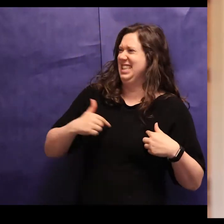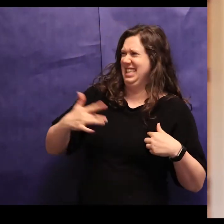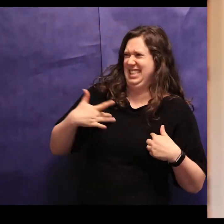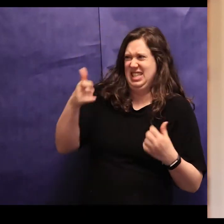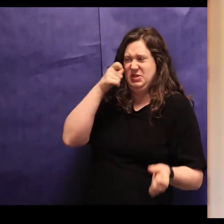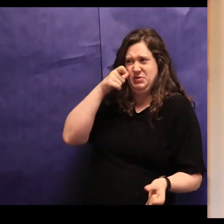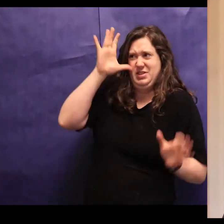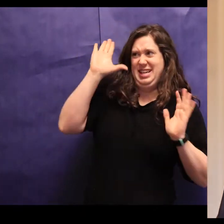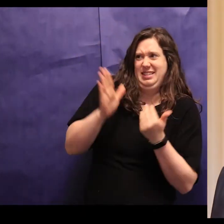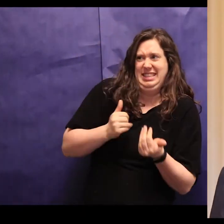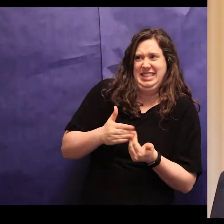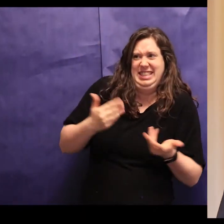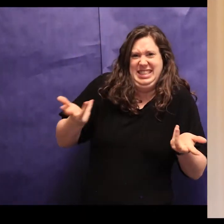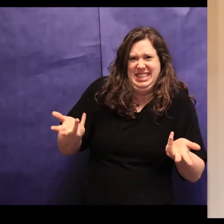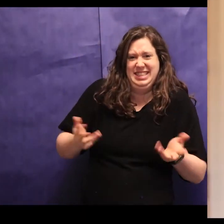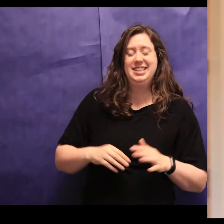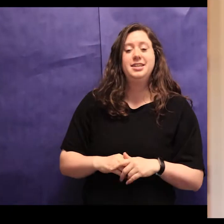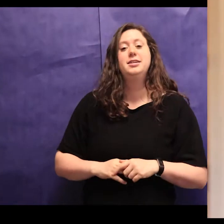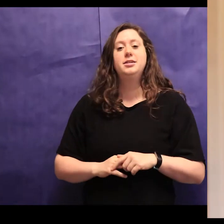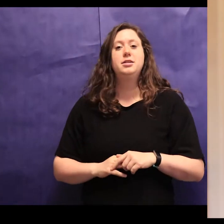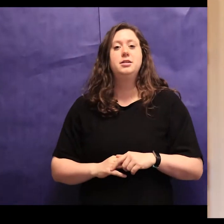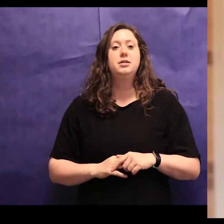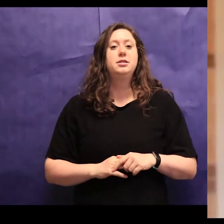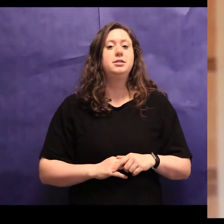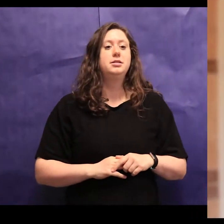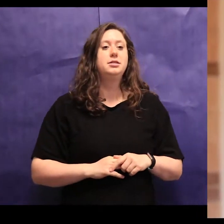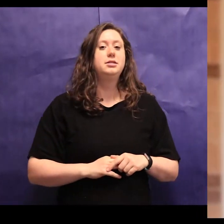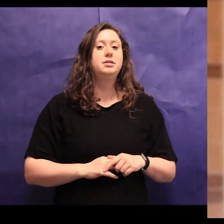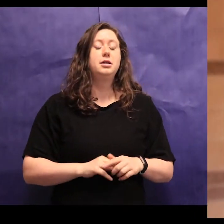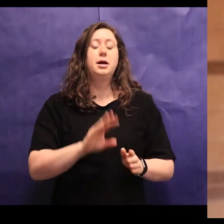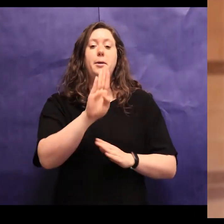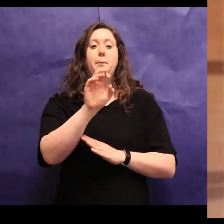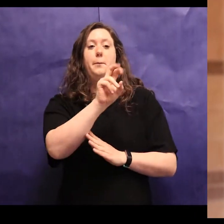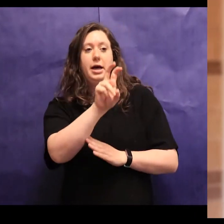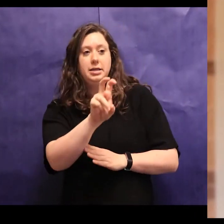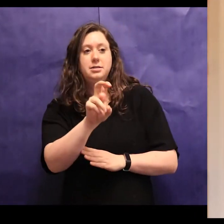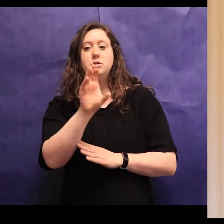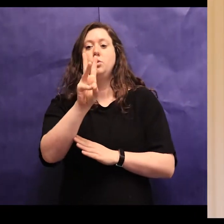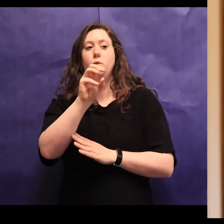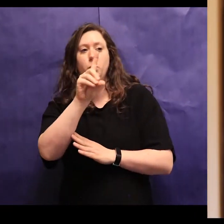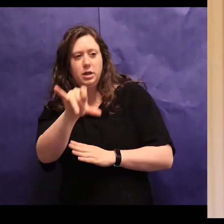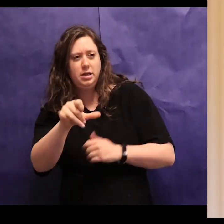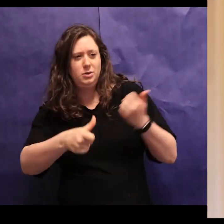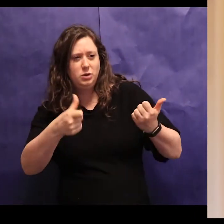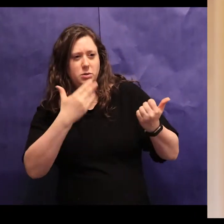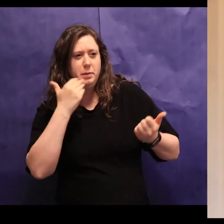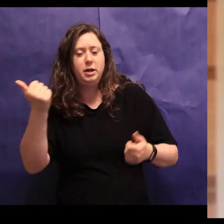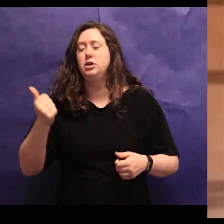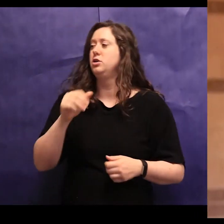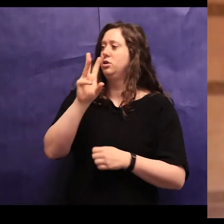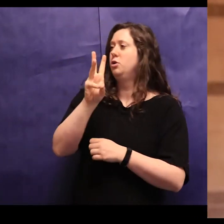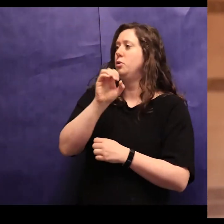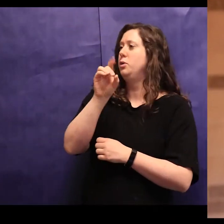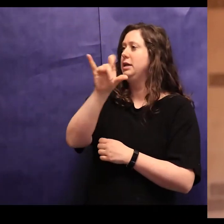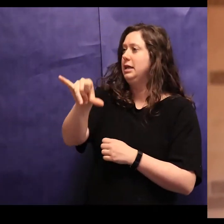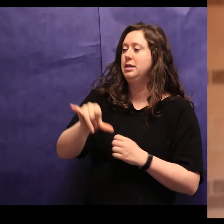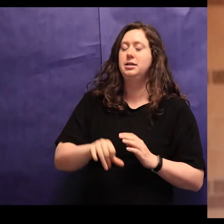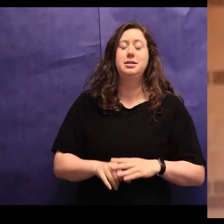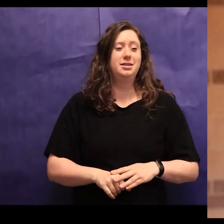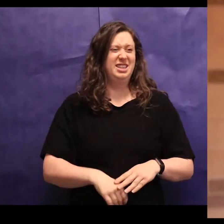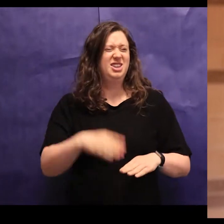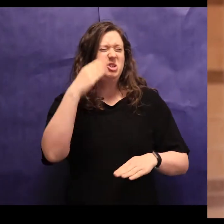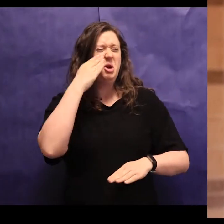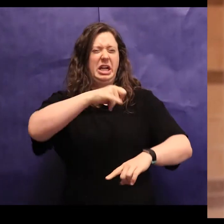Because I freak out of everything. Who's the best toy? Buzz or Woody? Woody. Can you say